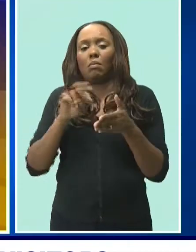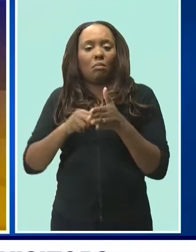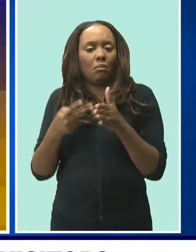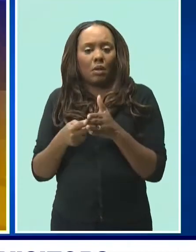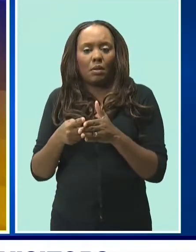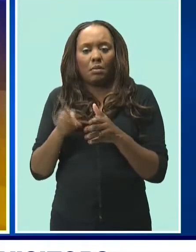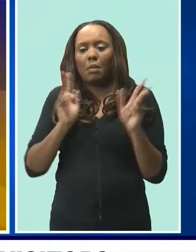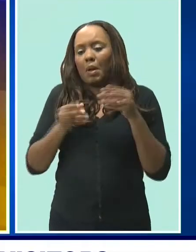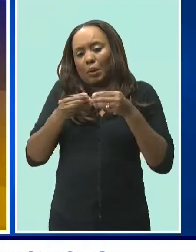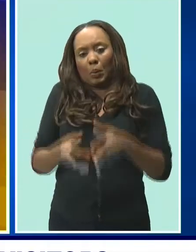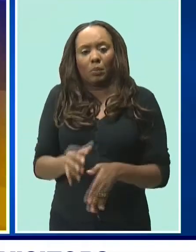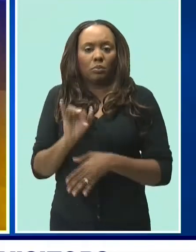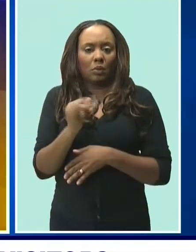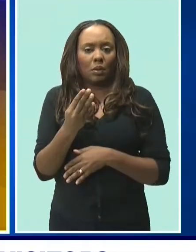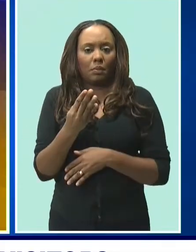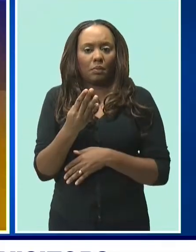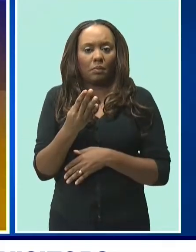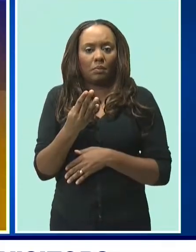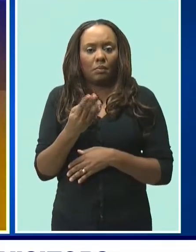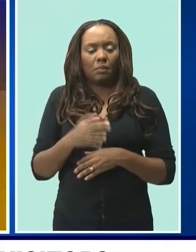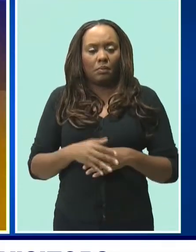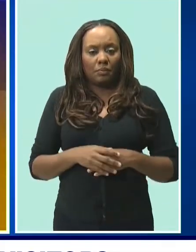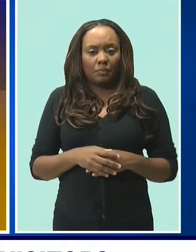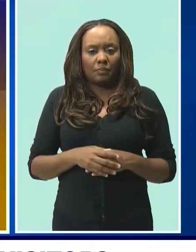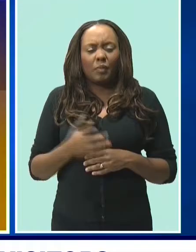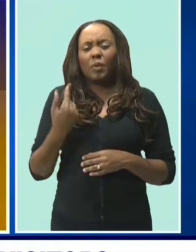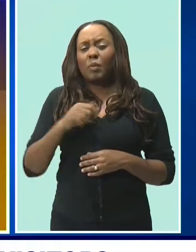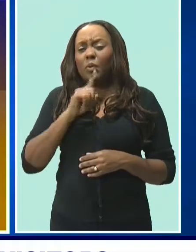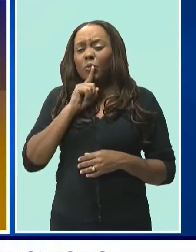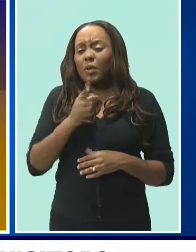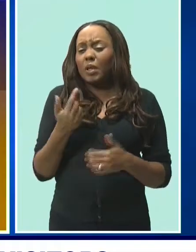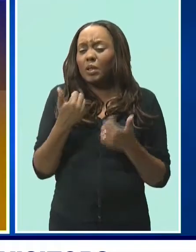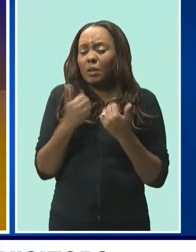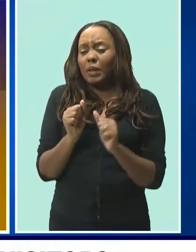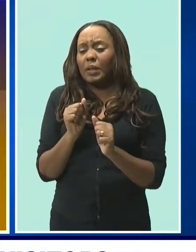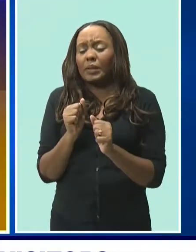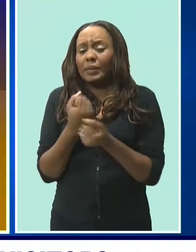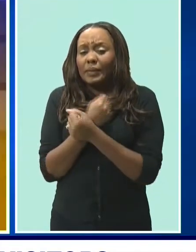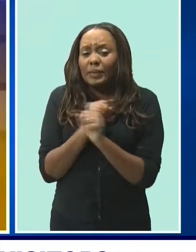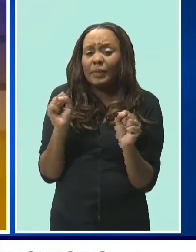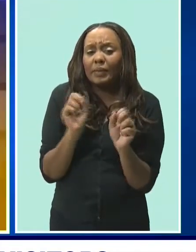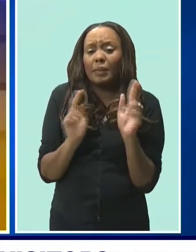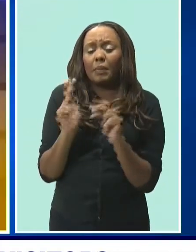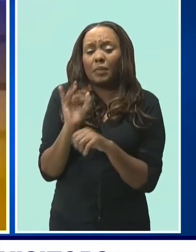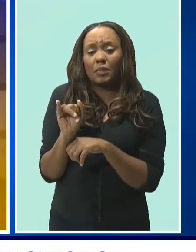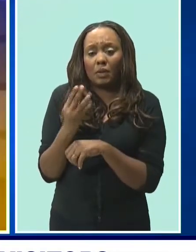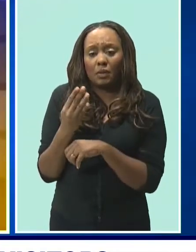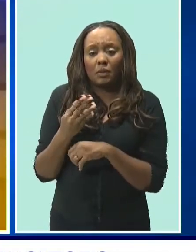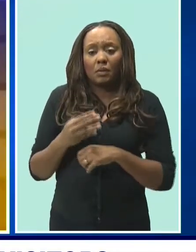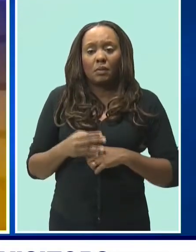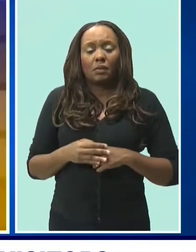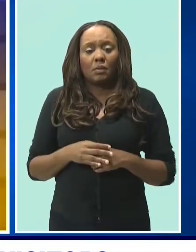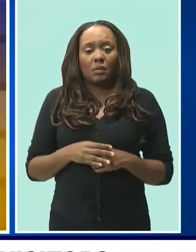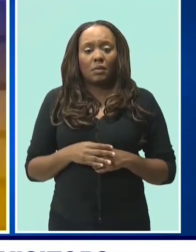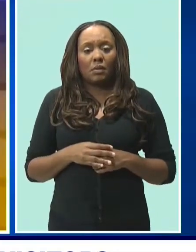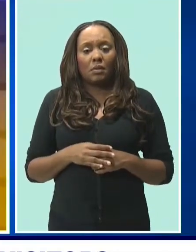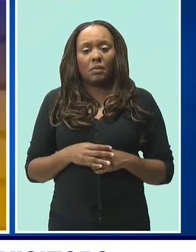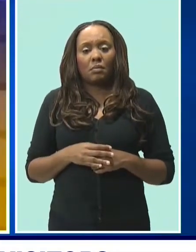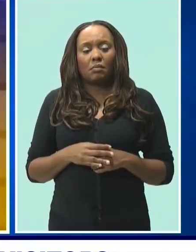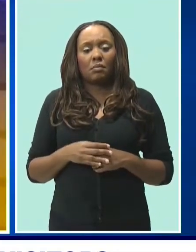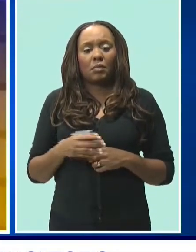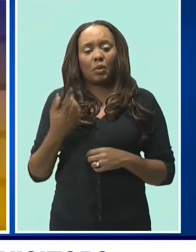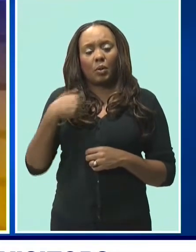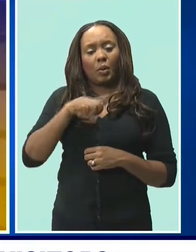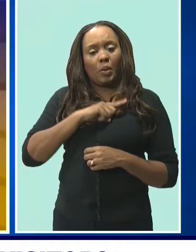our intention has always been on preservation of jobs wherever possible. So with that in mind, we actually have had a number of